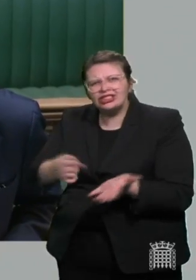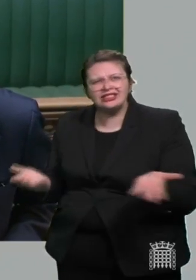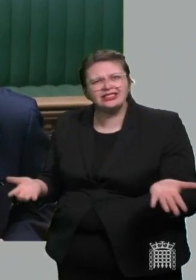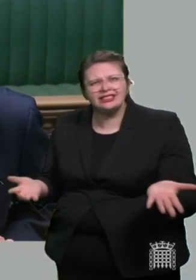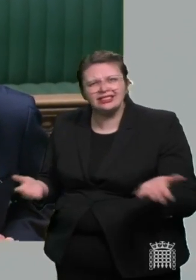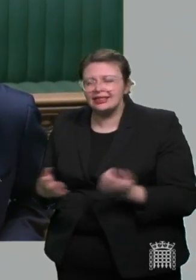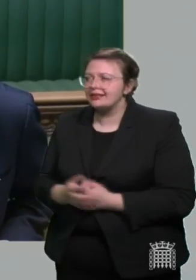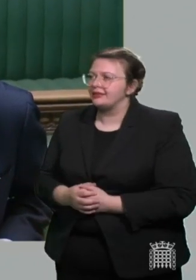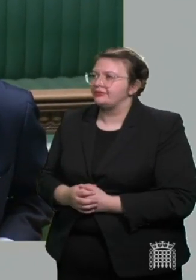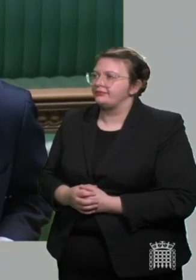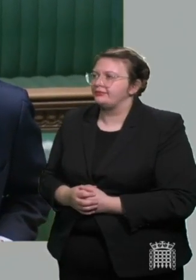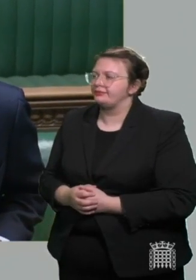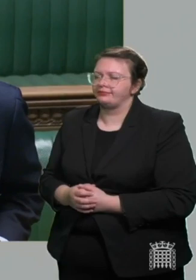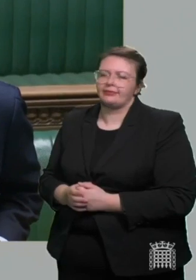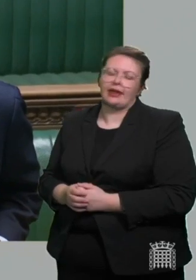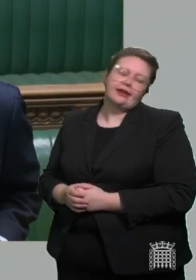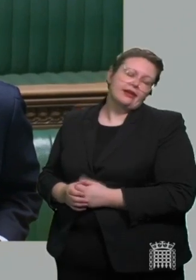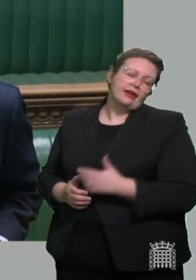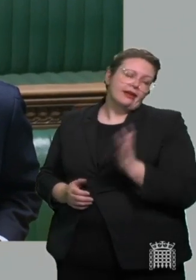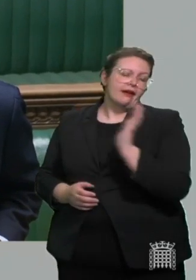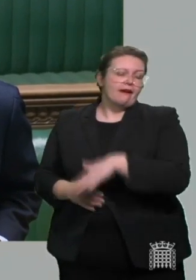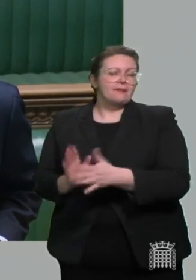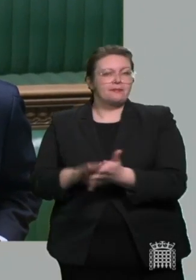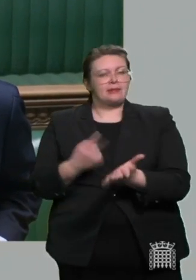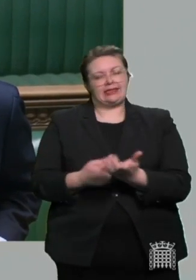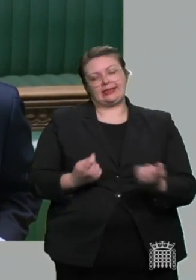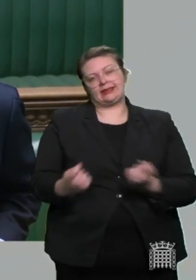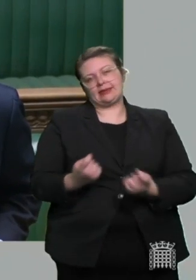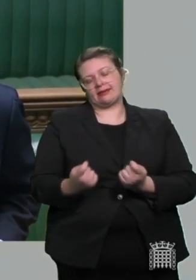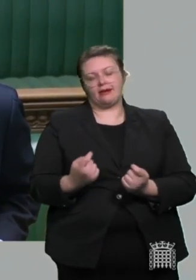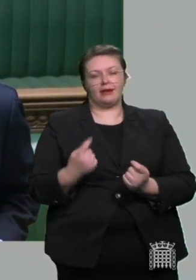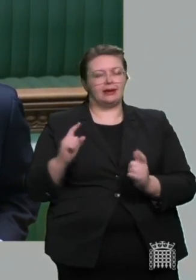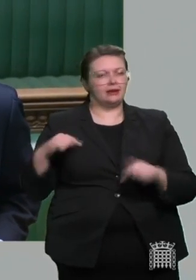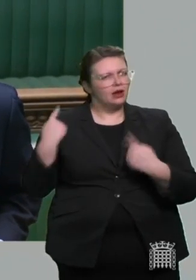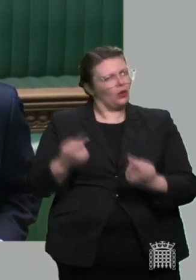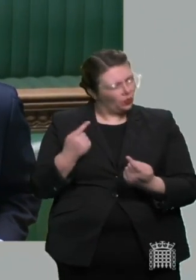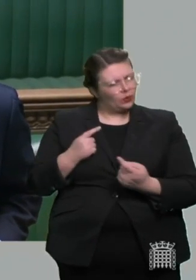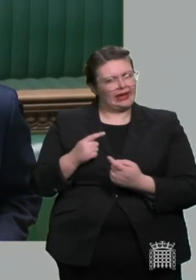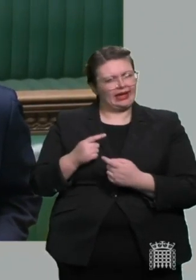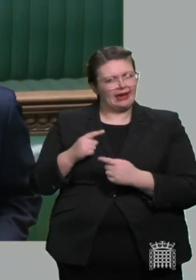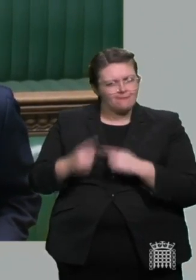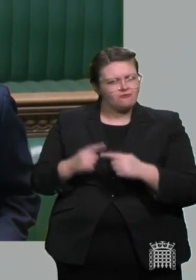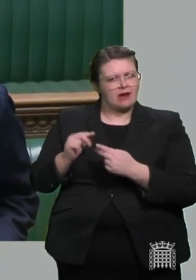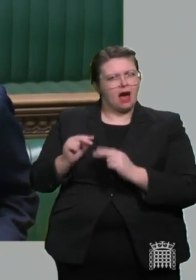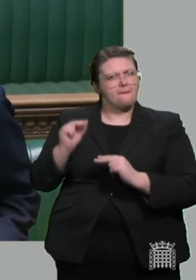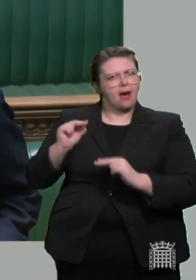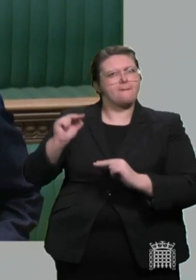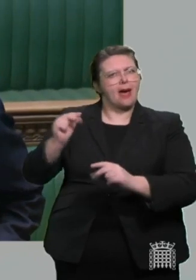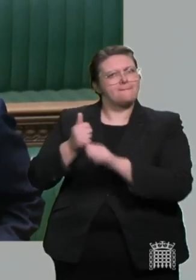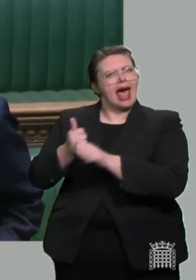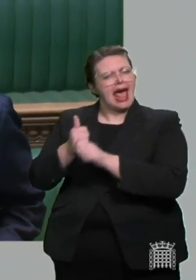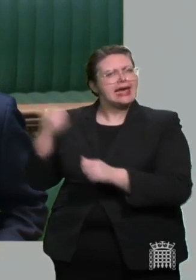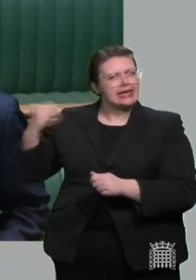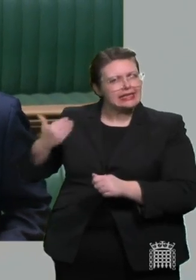proportion in the history of our country. And yes, it is true that current straitened circumstances, which